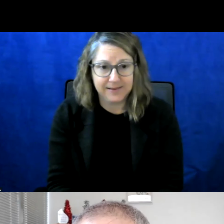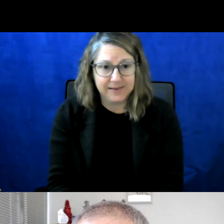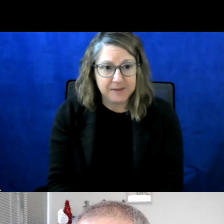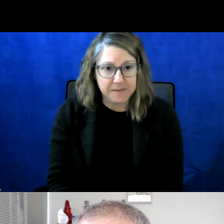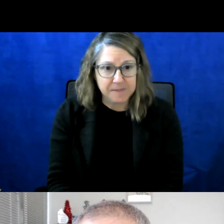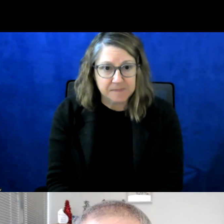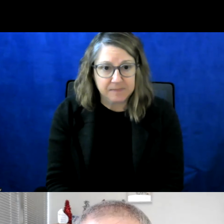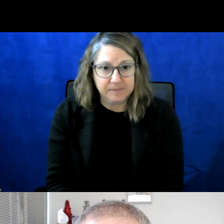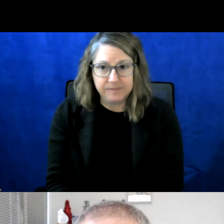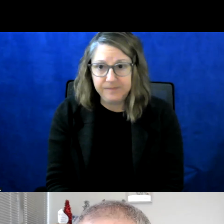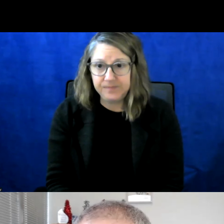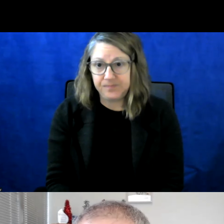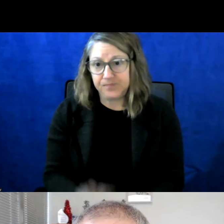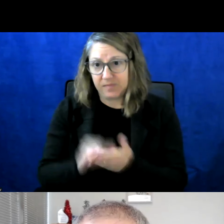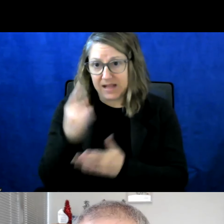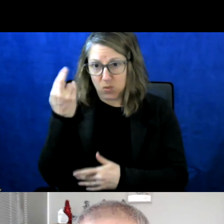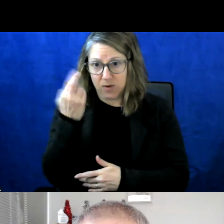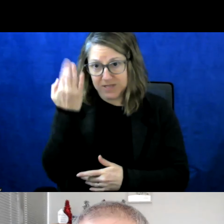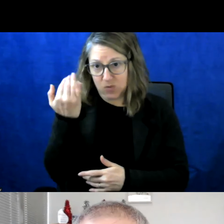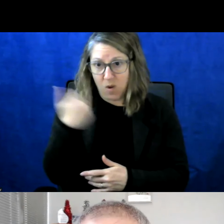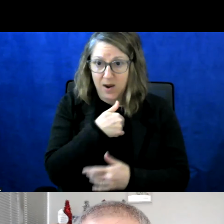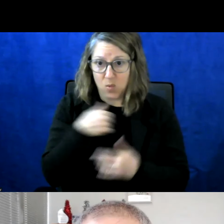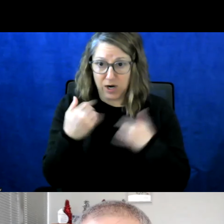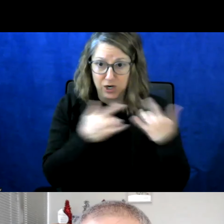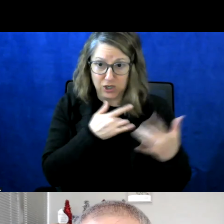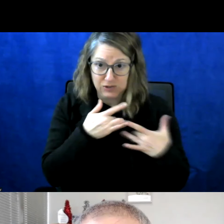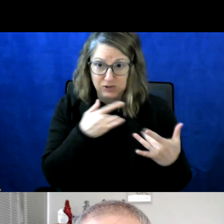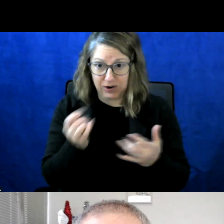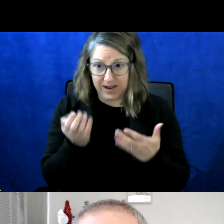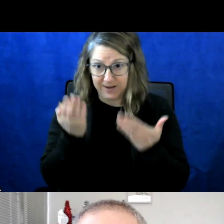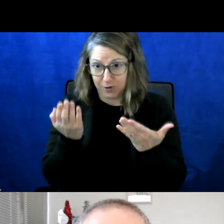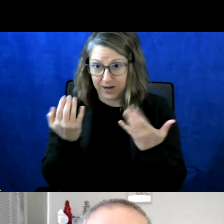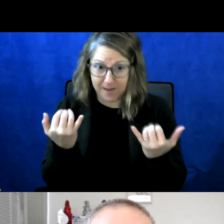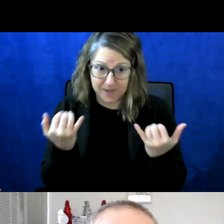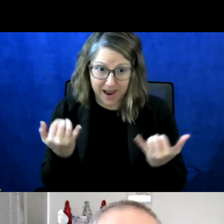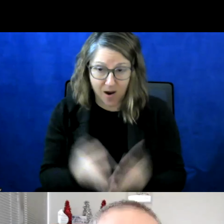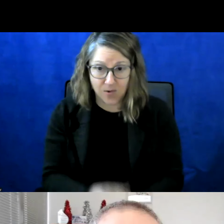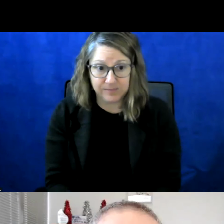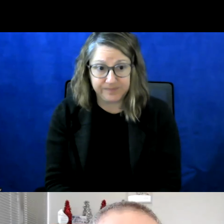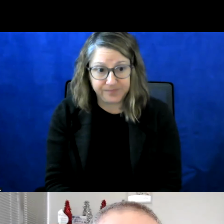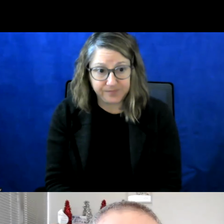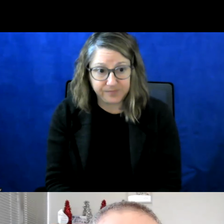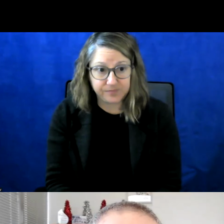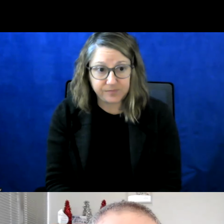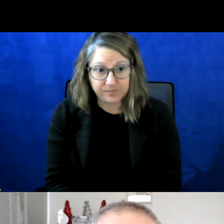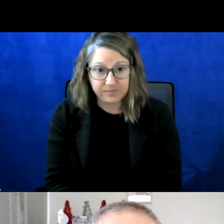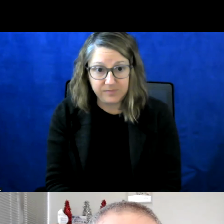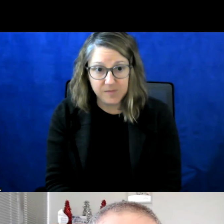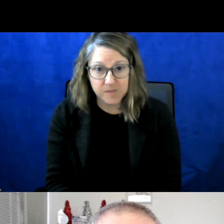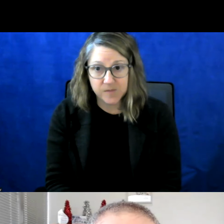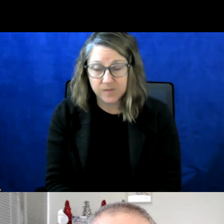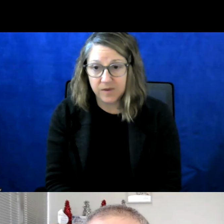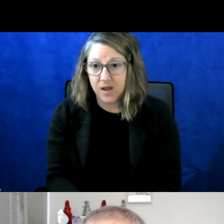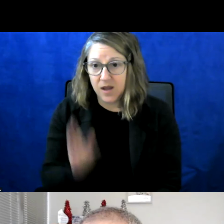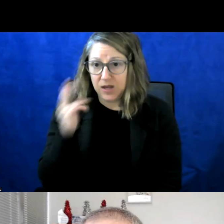so that's one of the reasons why we're concerned, and we're bringing this up now. And you'll see what this is going to mean for